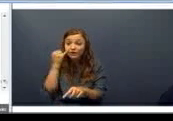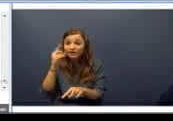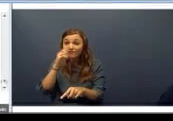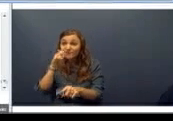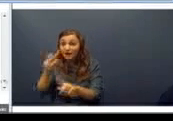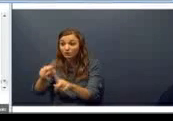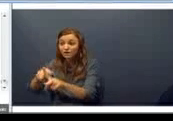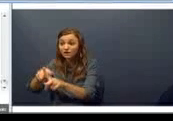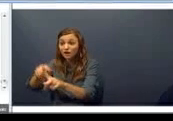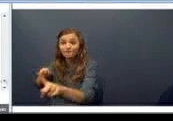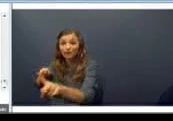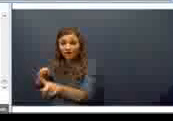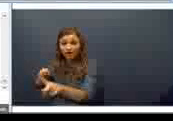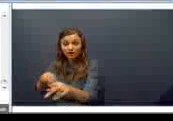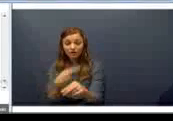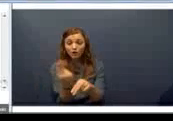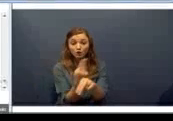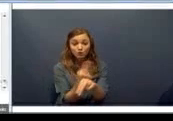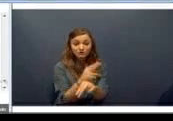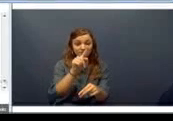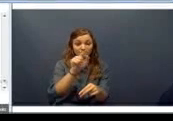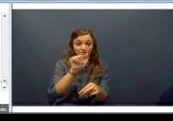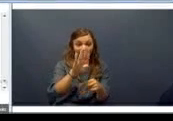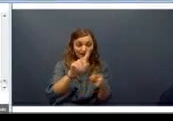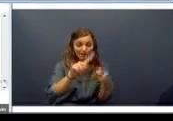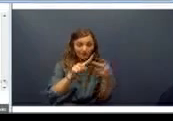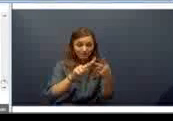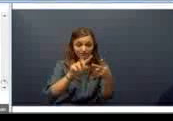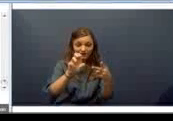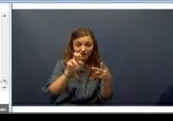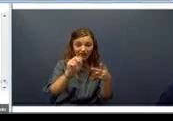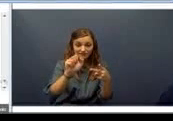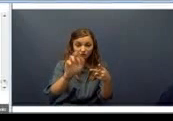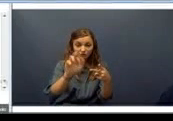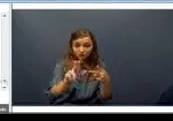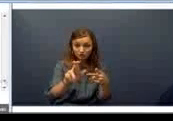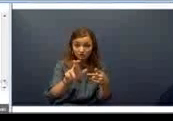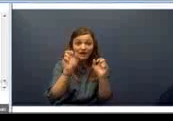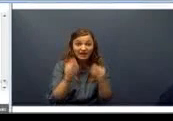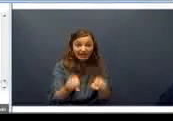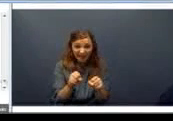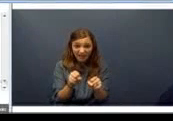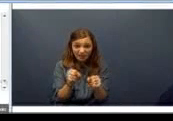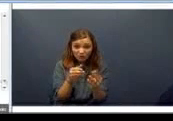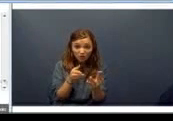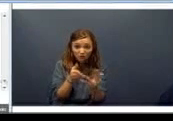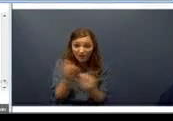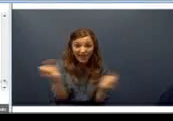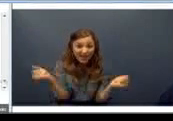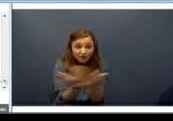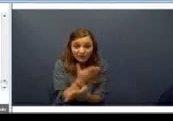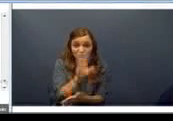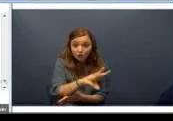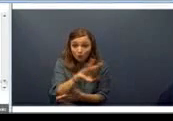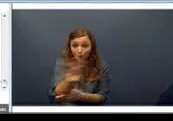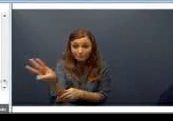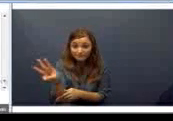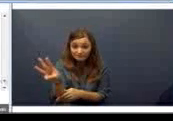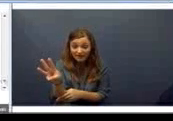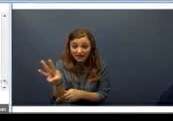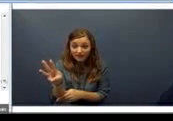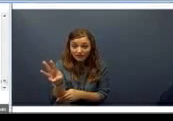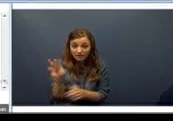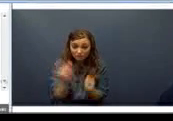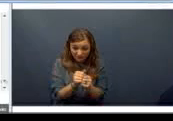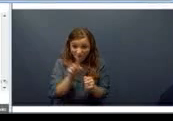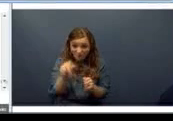keyboard, unplug your mouse, and use your tab and enter keys and see if you can do everything on your site that you would want